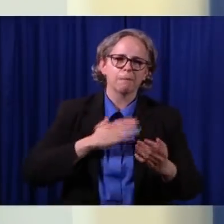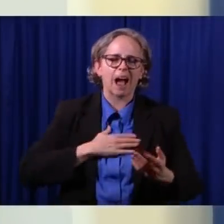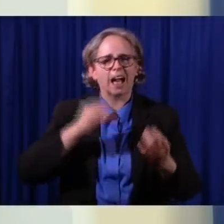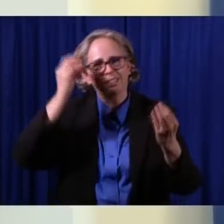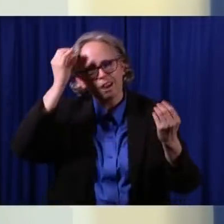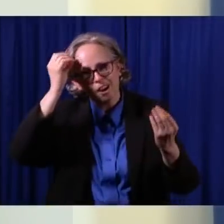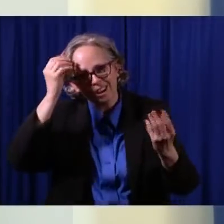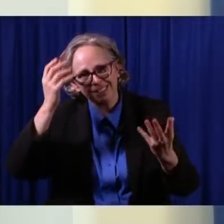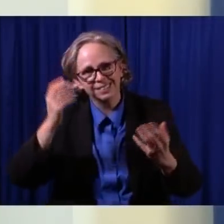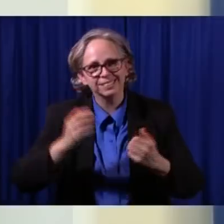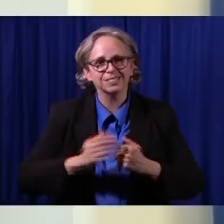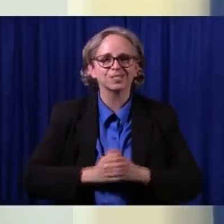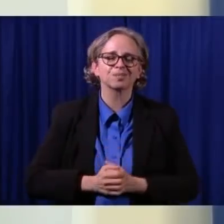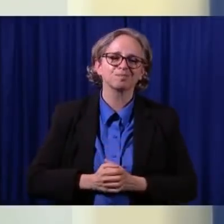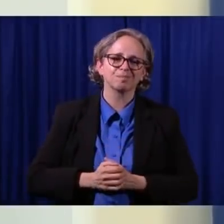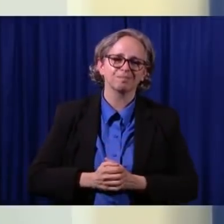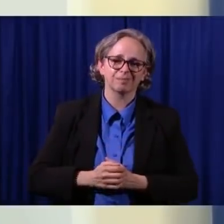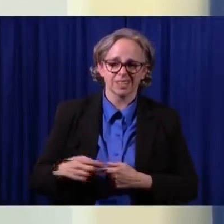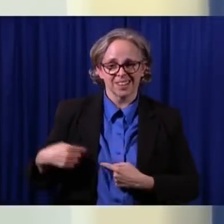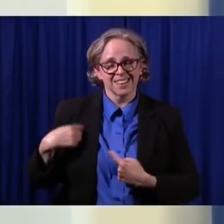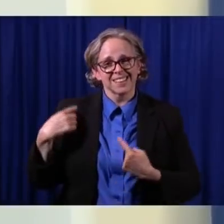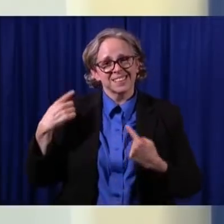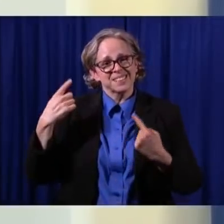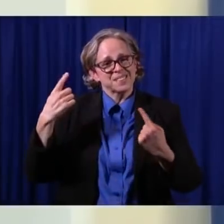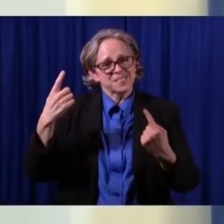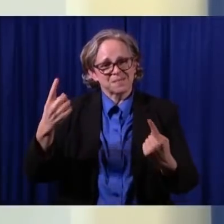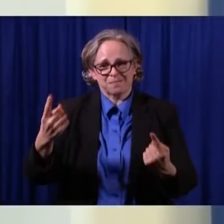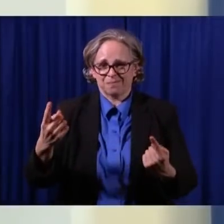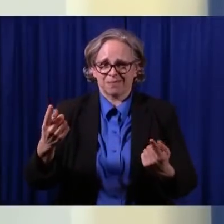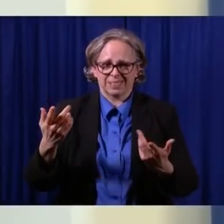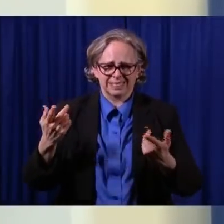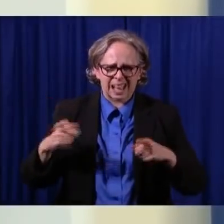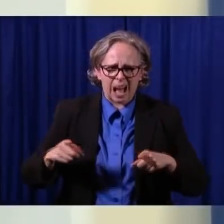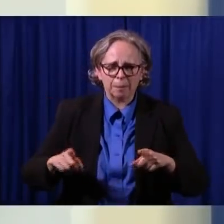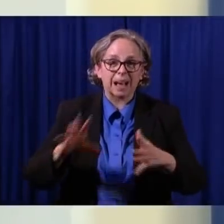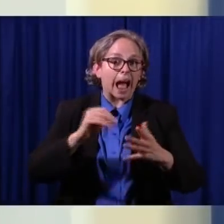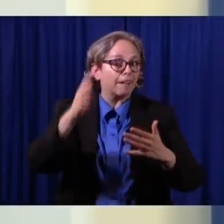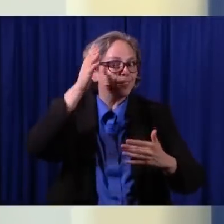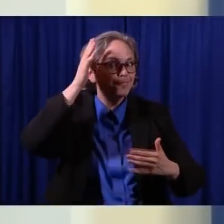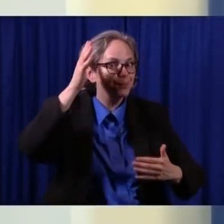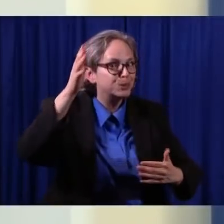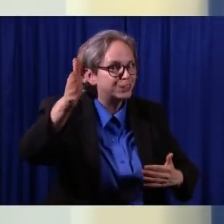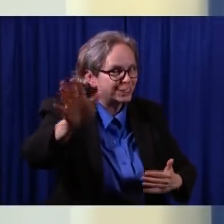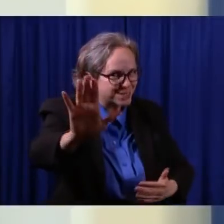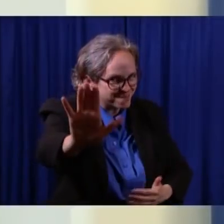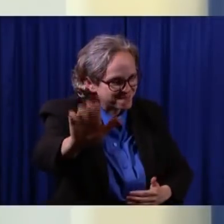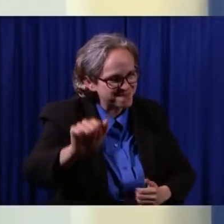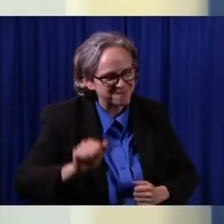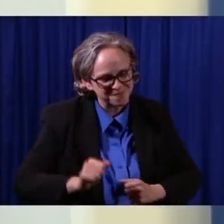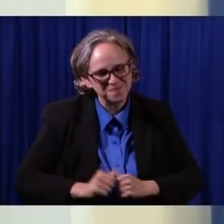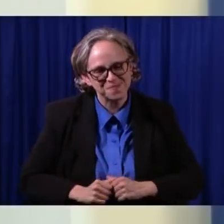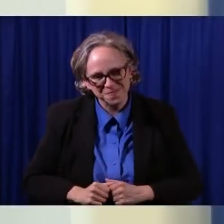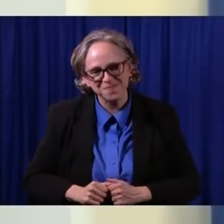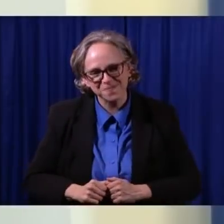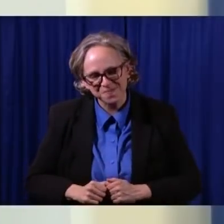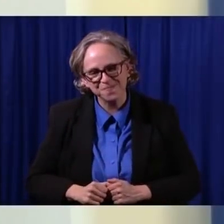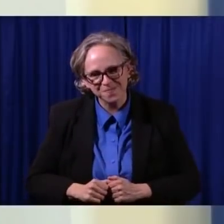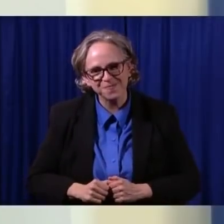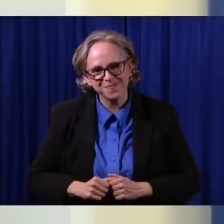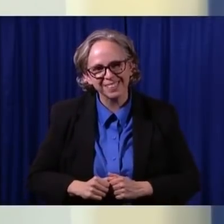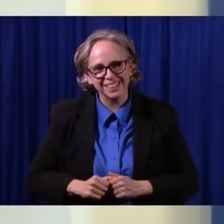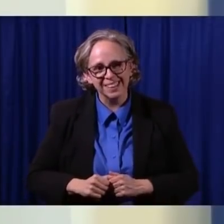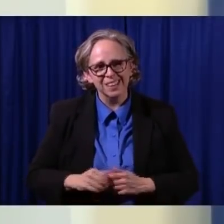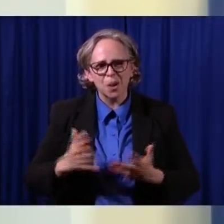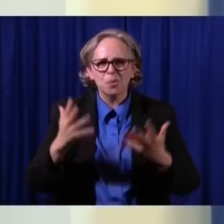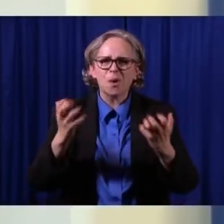where we've come from and where we're going, and a chance to share my appreciation